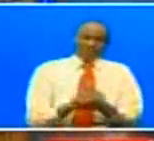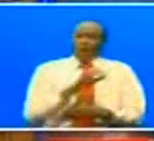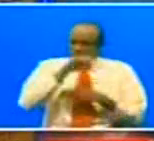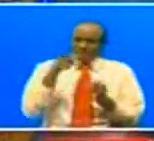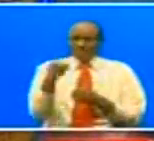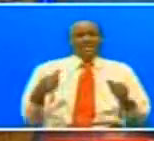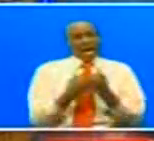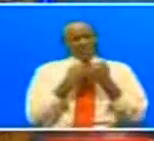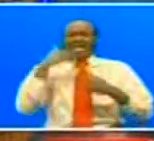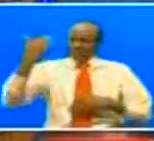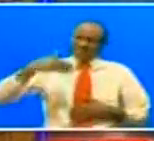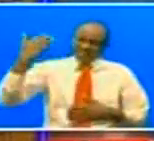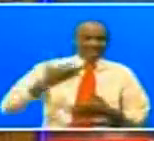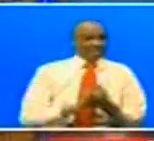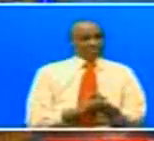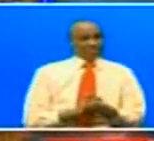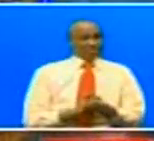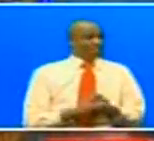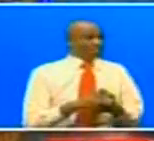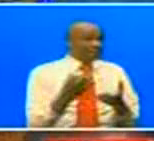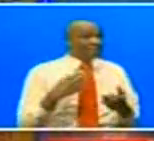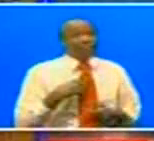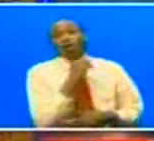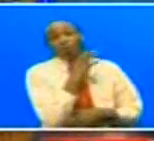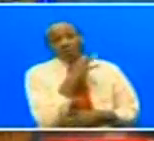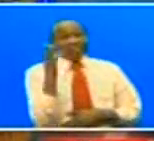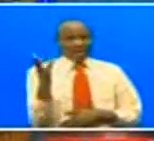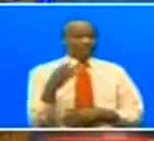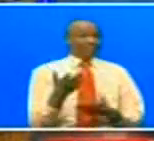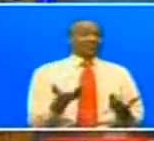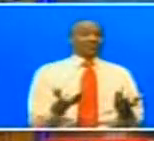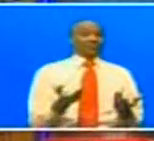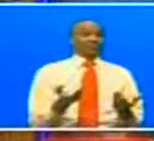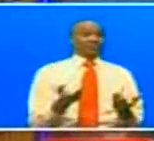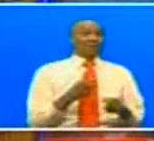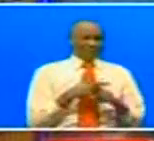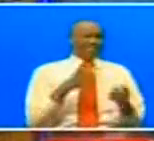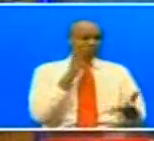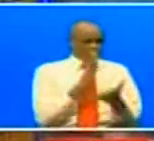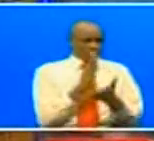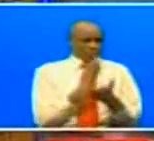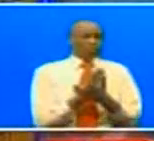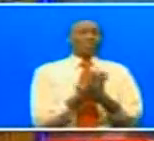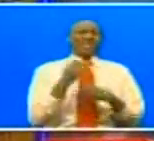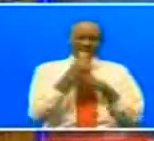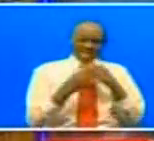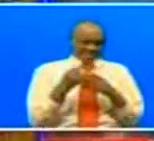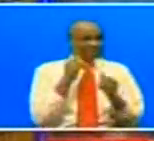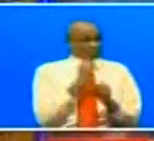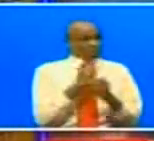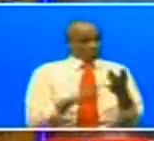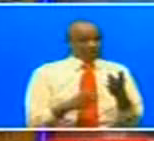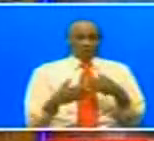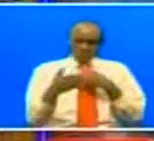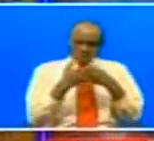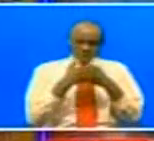things happen day in, day out. They don't get a lot of noise, they don't get a lot of fanfare, but that is exactly what two countries as close as ours,